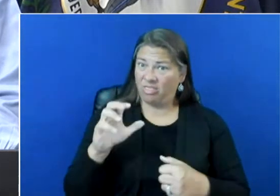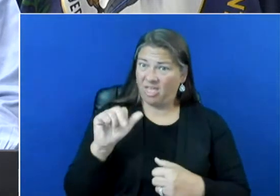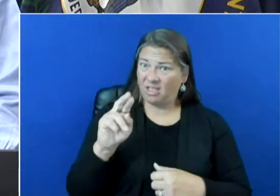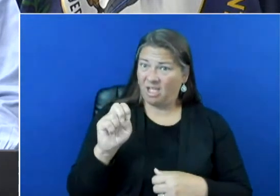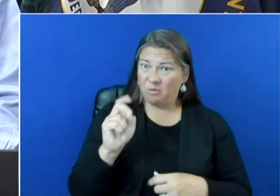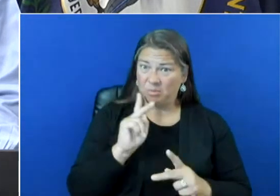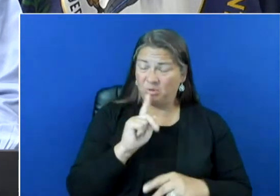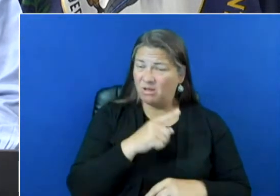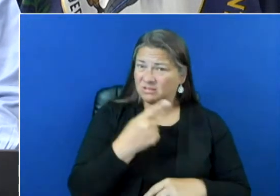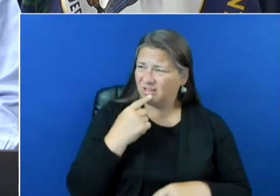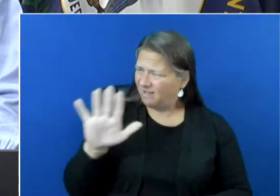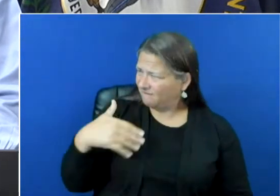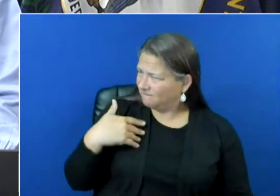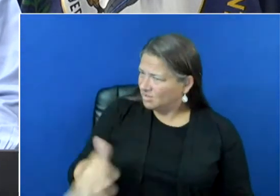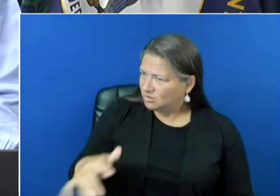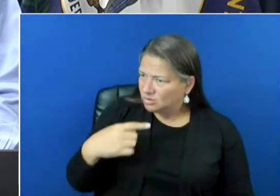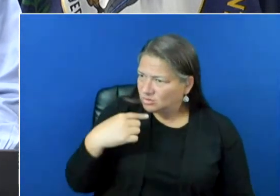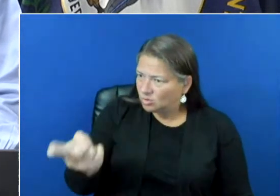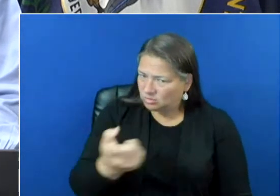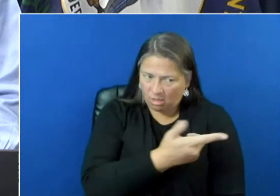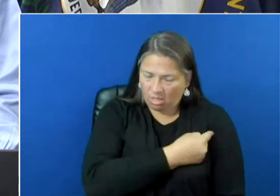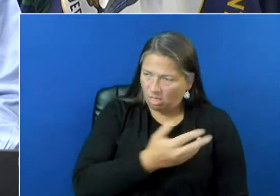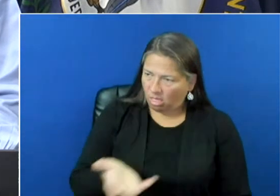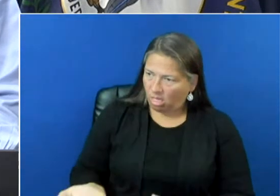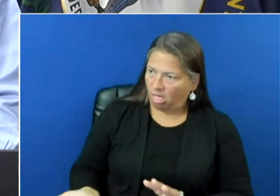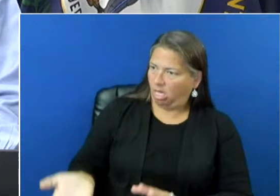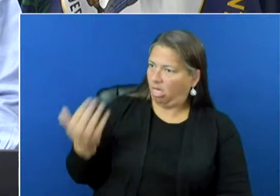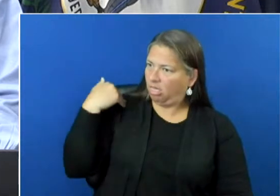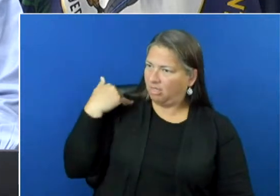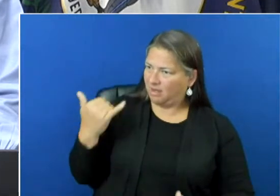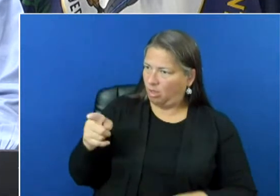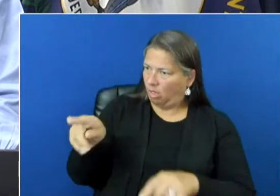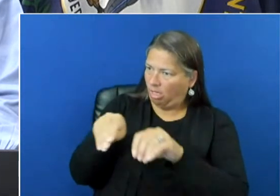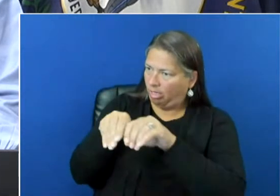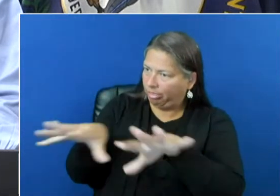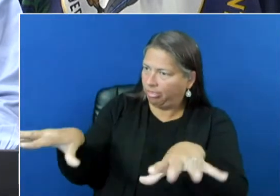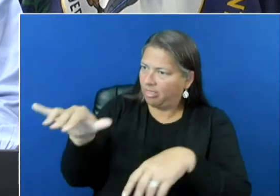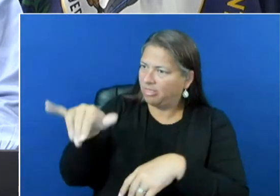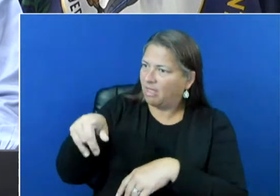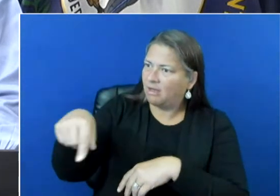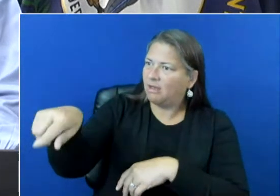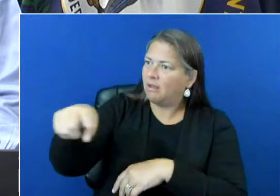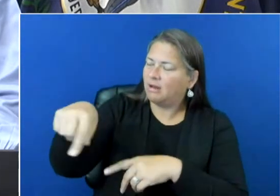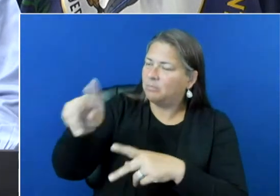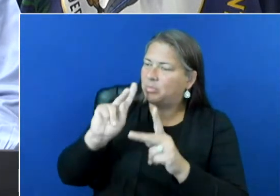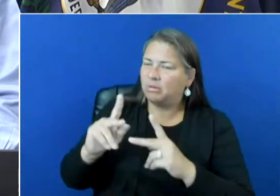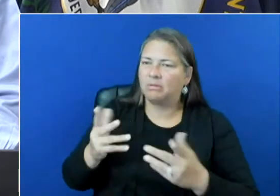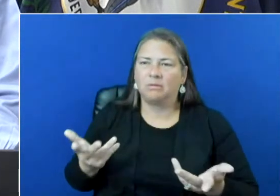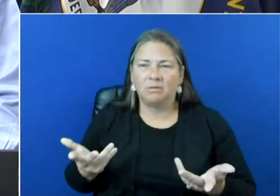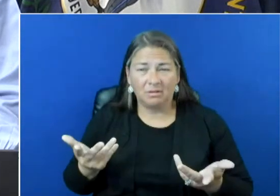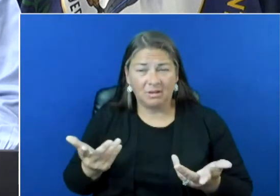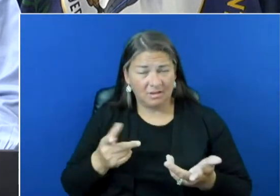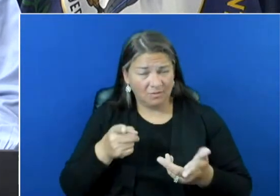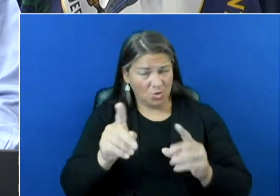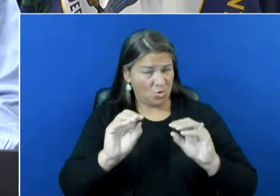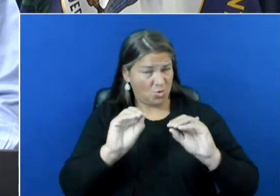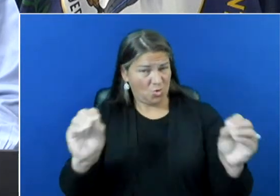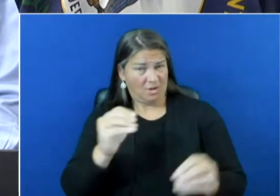months ago because it's in a community of someone that they know. If you're unvaccinated, you got lots of people out there that love